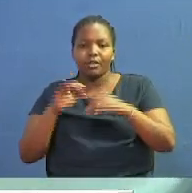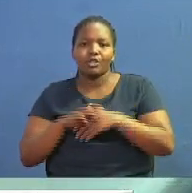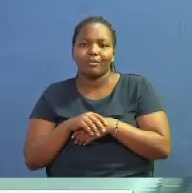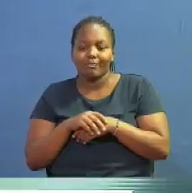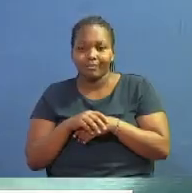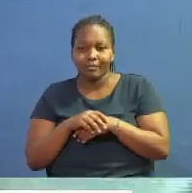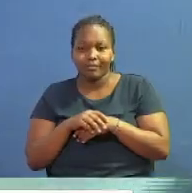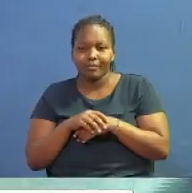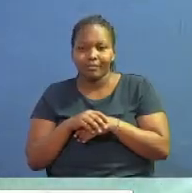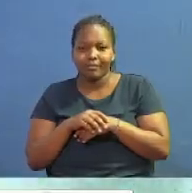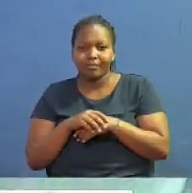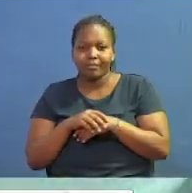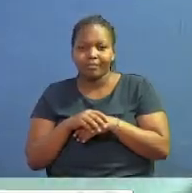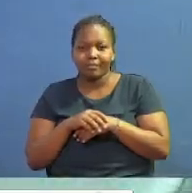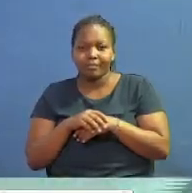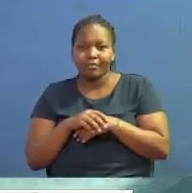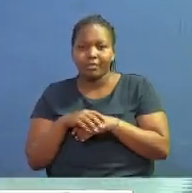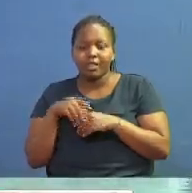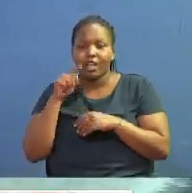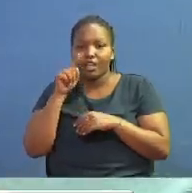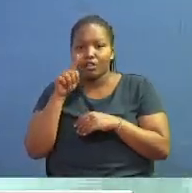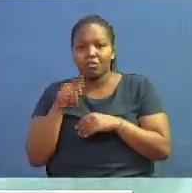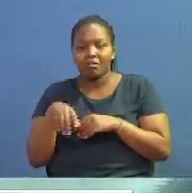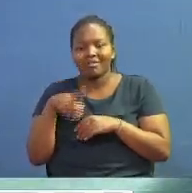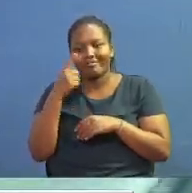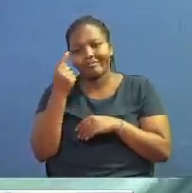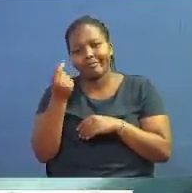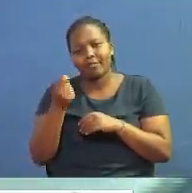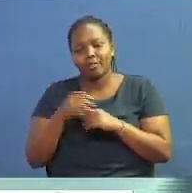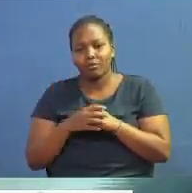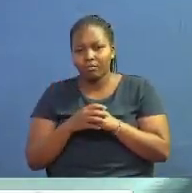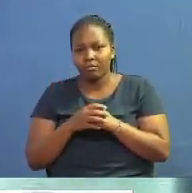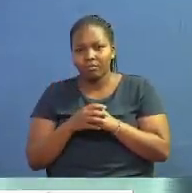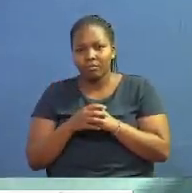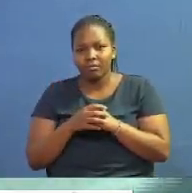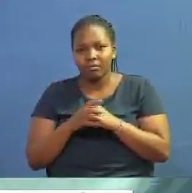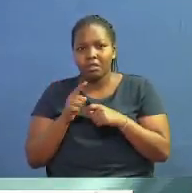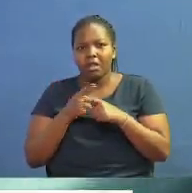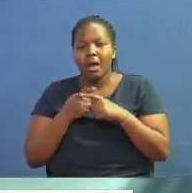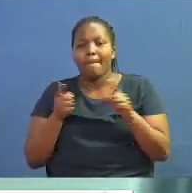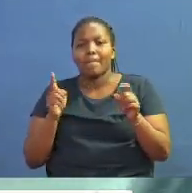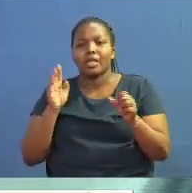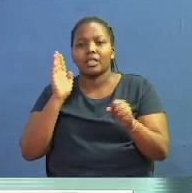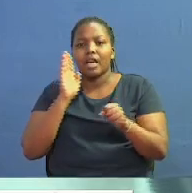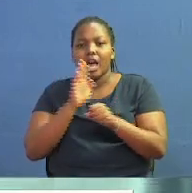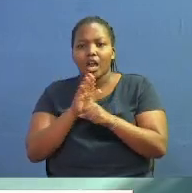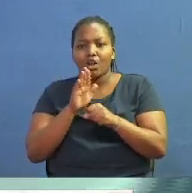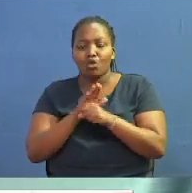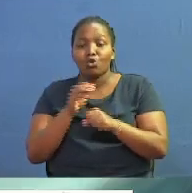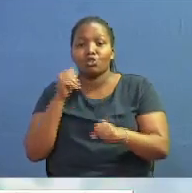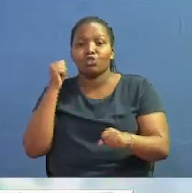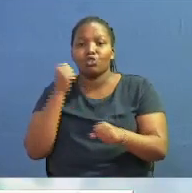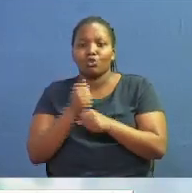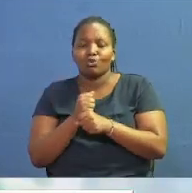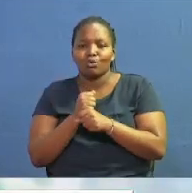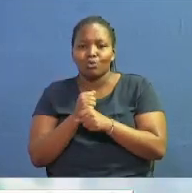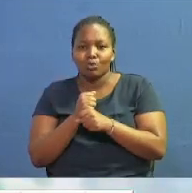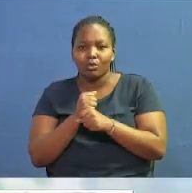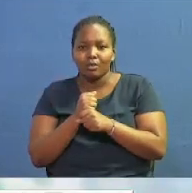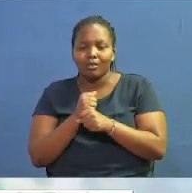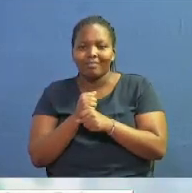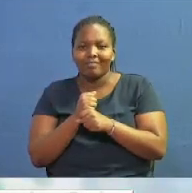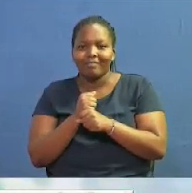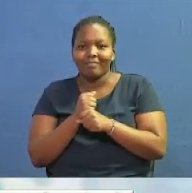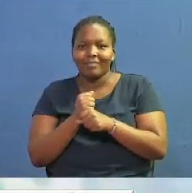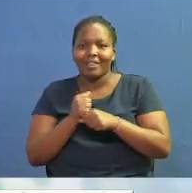developments that are happening. Those are just a few that I've mentioned, but there is a lot that is being done, and I'm also very happy with